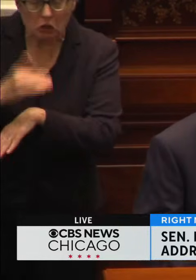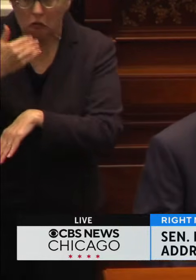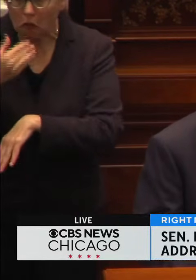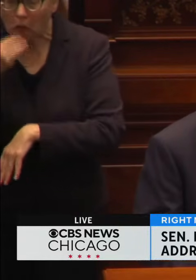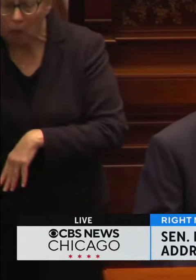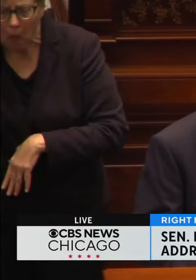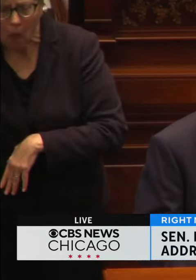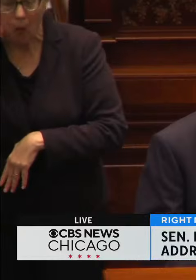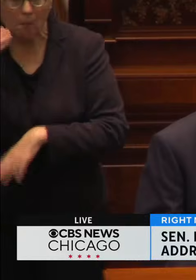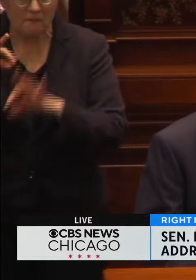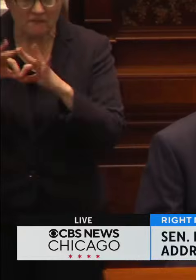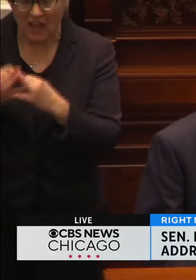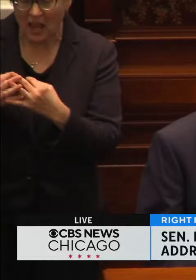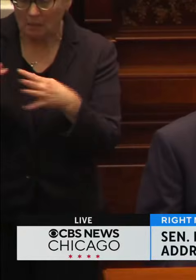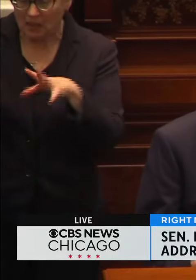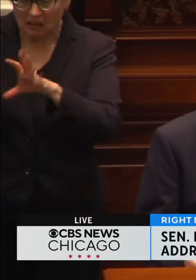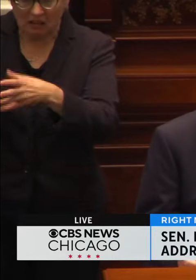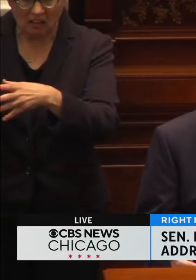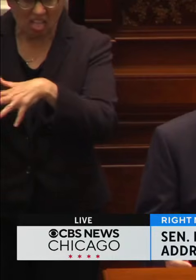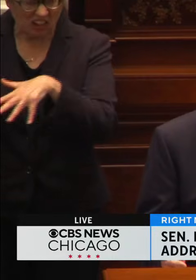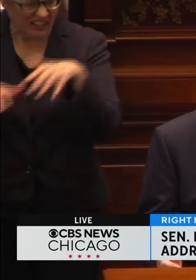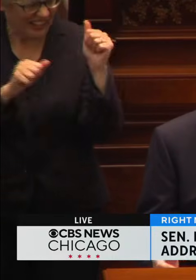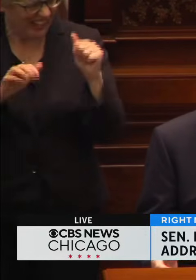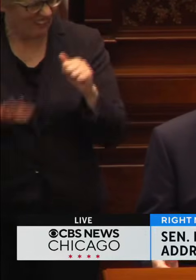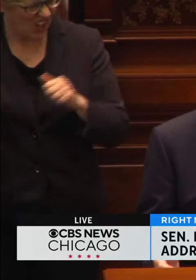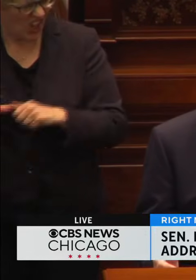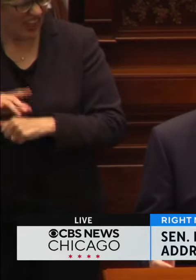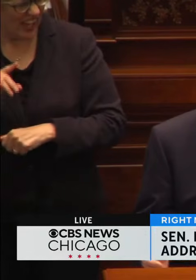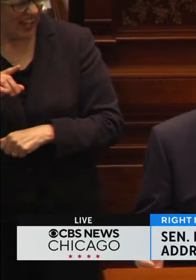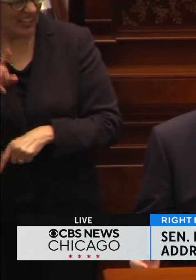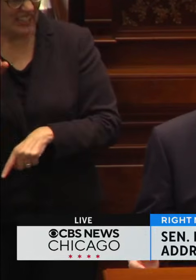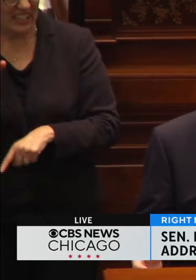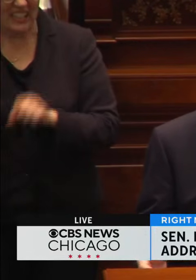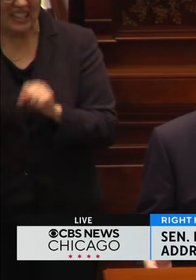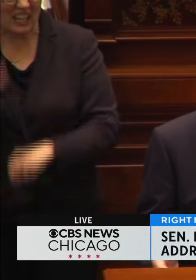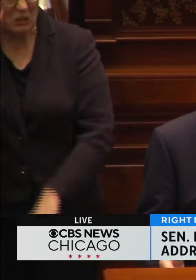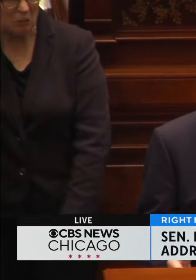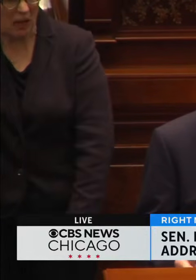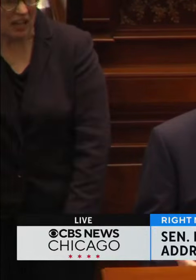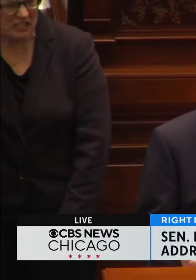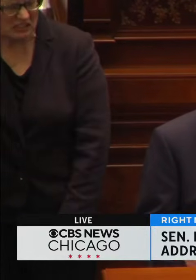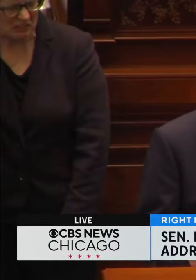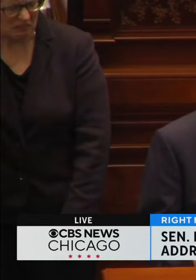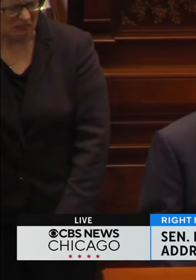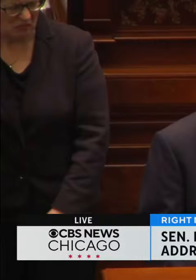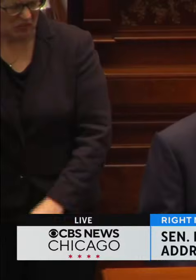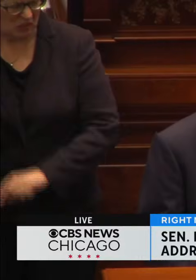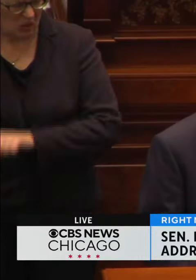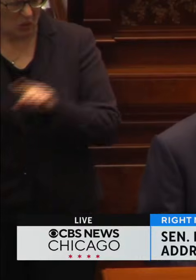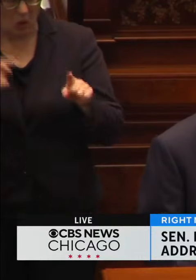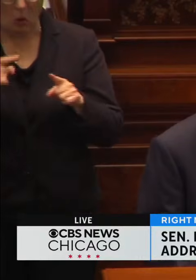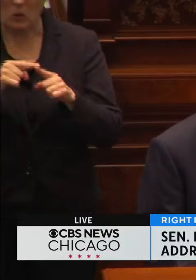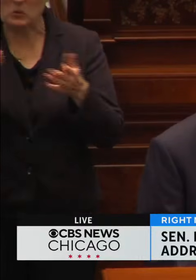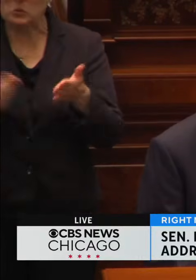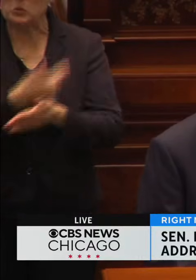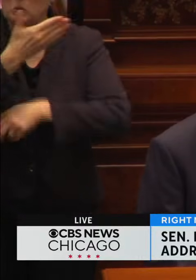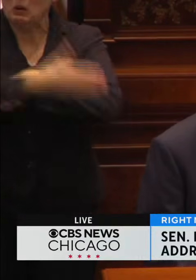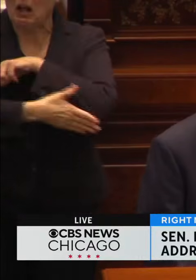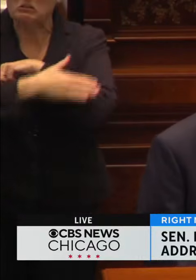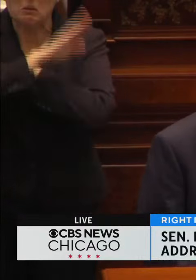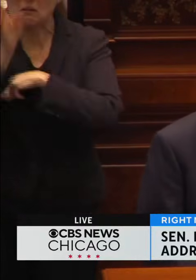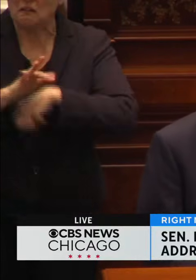their relatives. They're going to a place where they've never been, a place where they don't even speak the